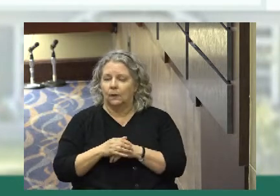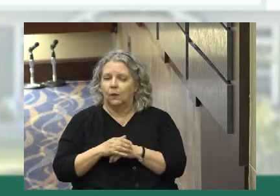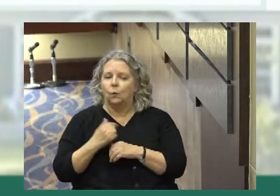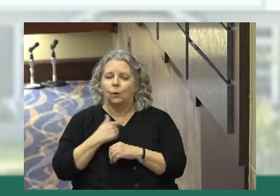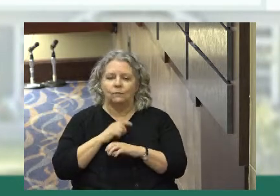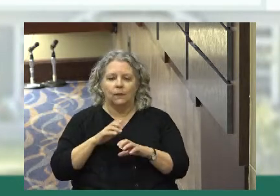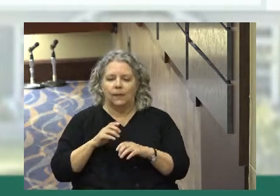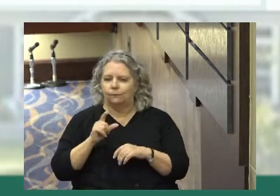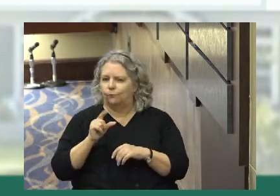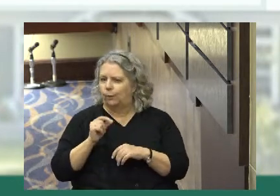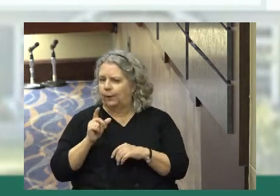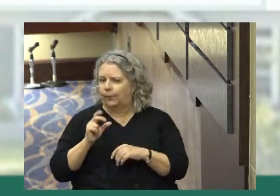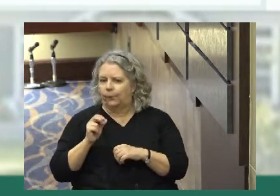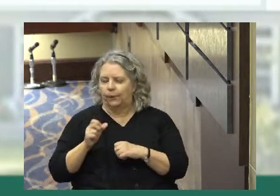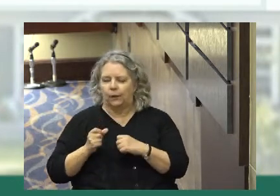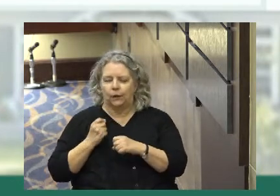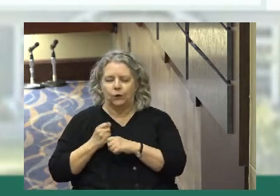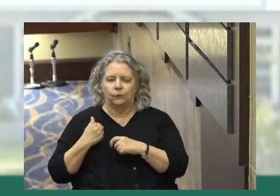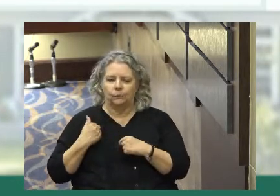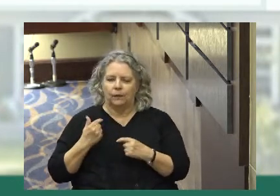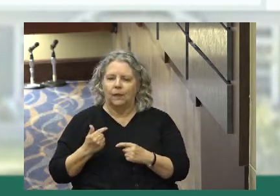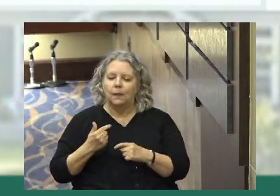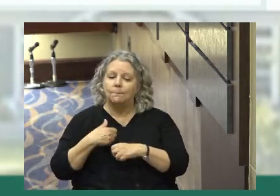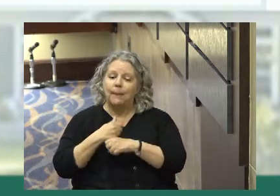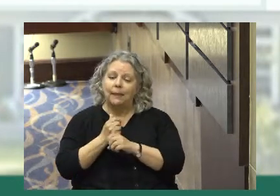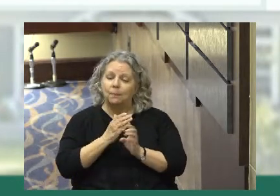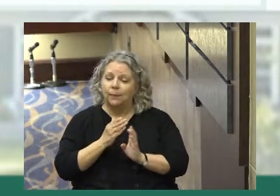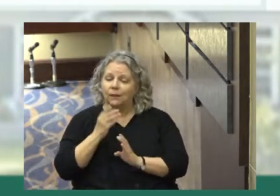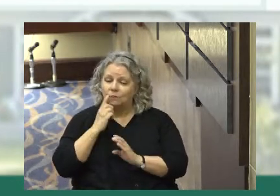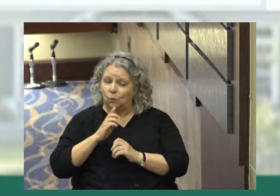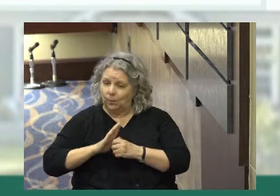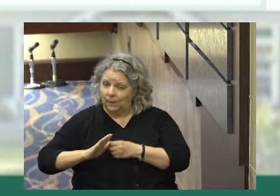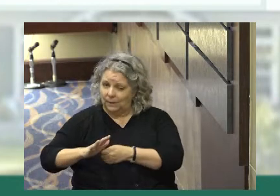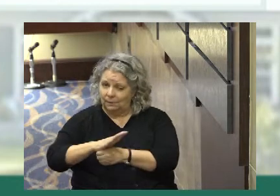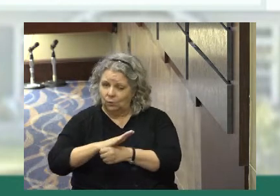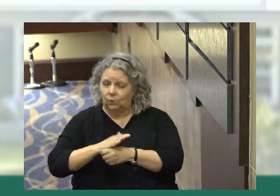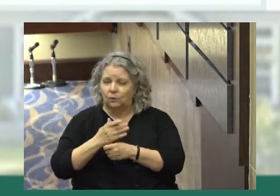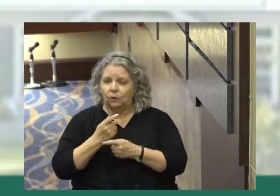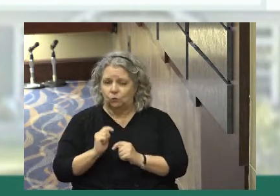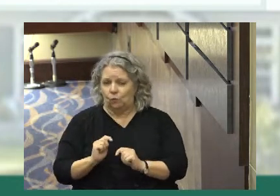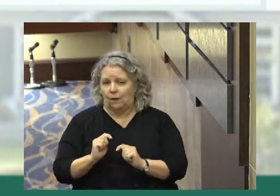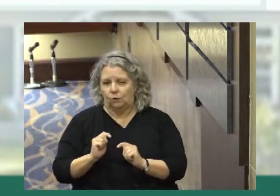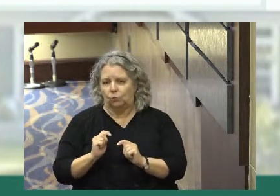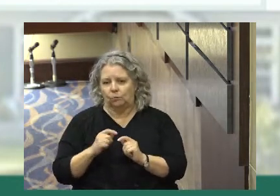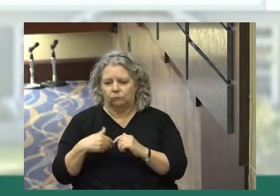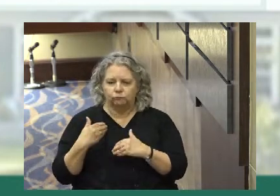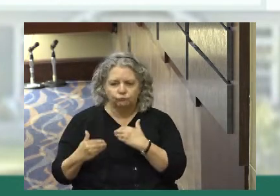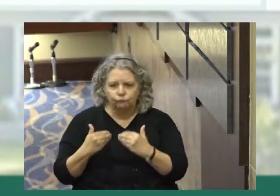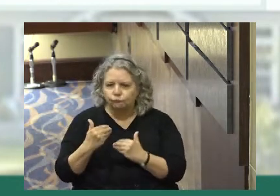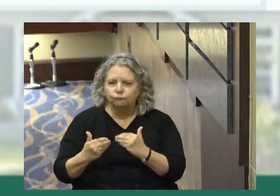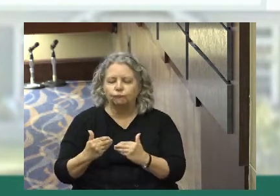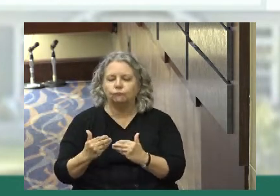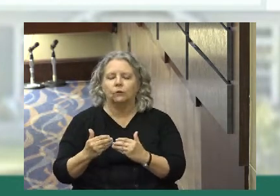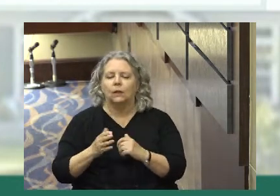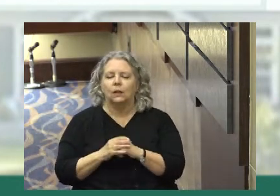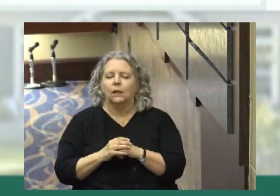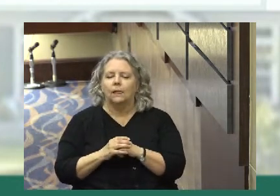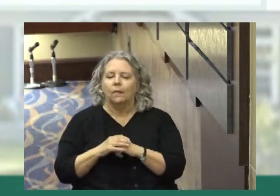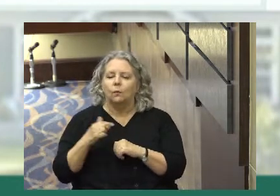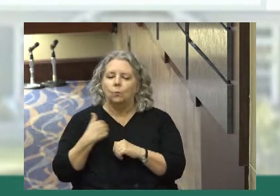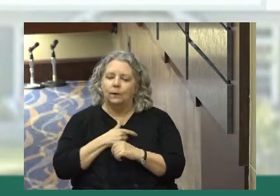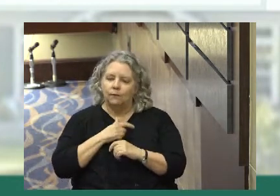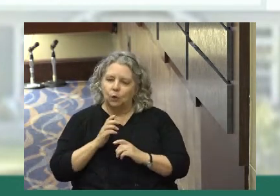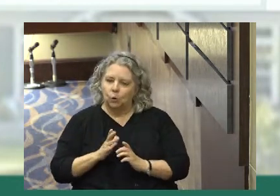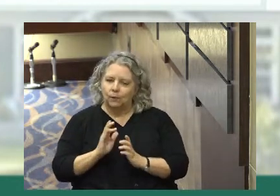make a plan for your neighborhood and then try to execute the plan. So we encourage the process to continue to do